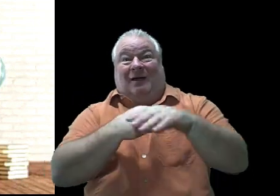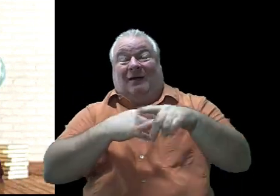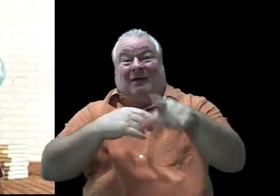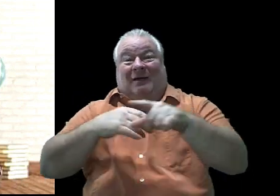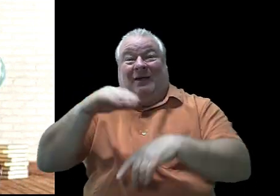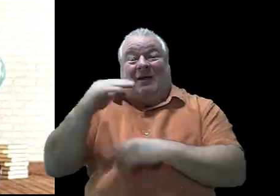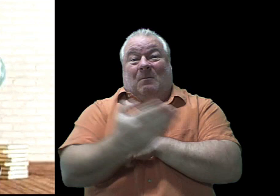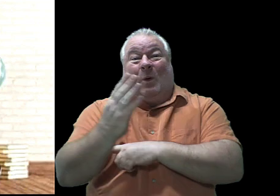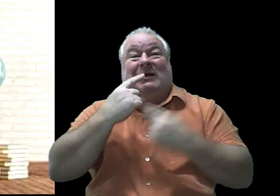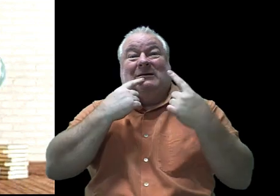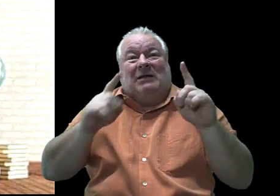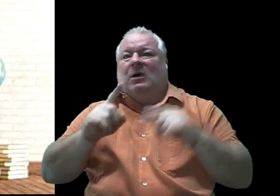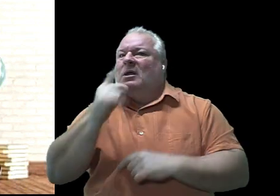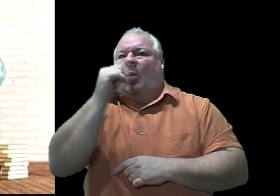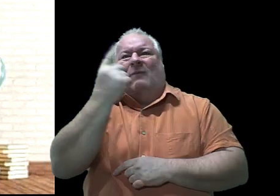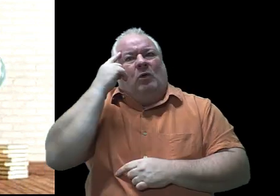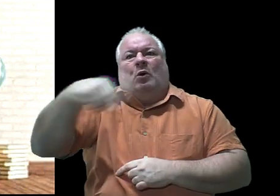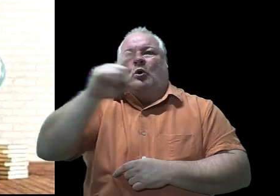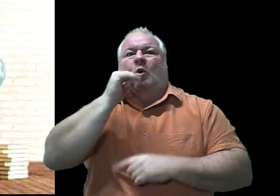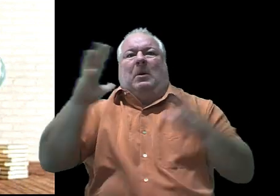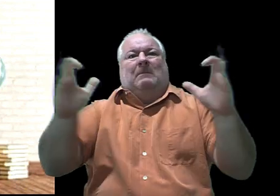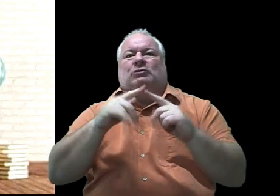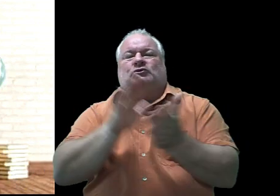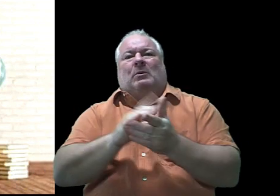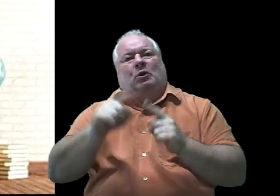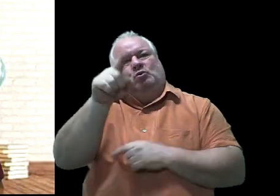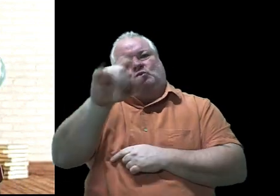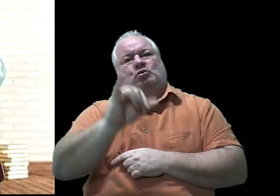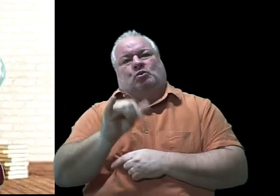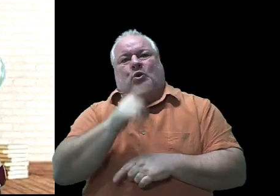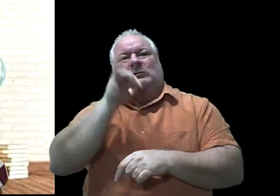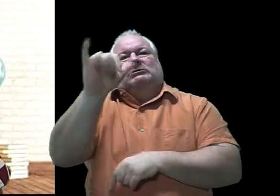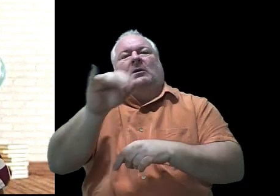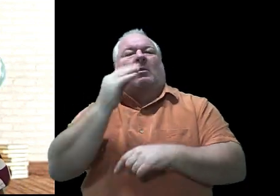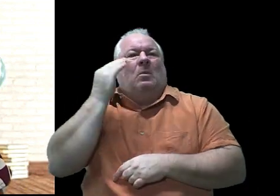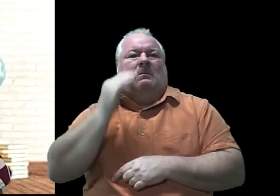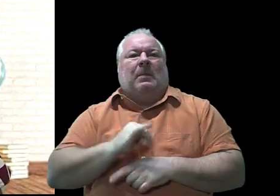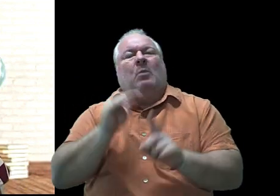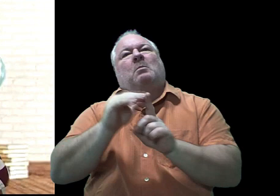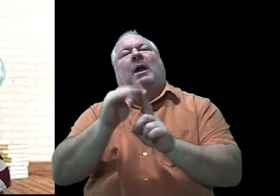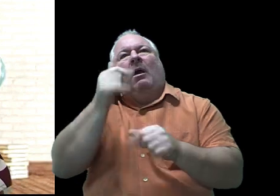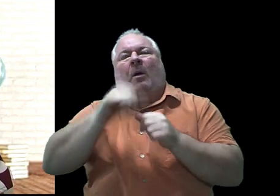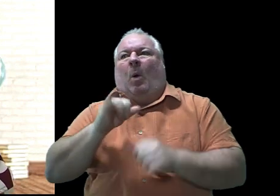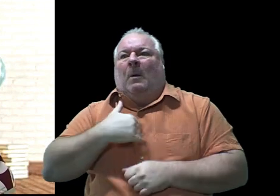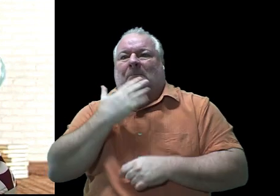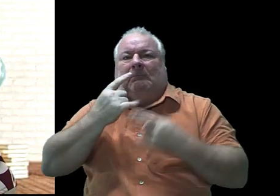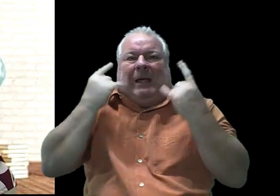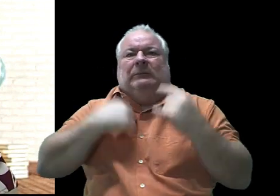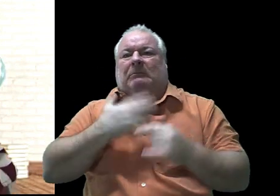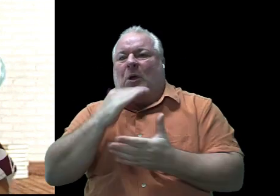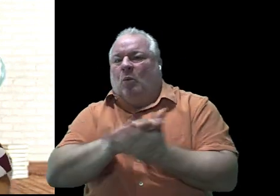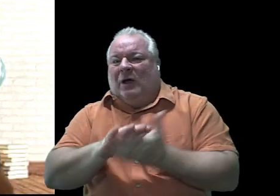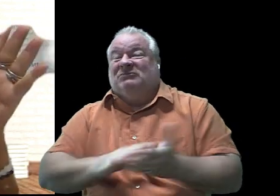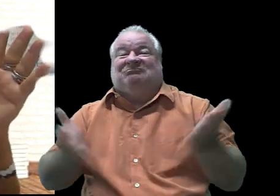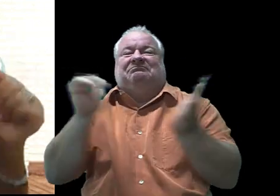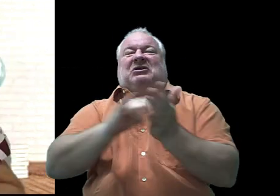are coming to Raymond Temple, it's also for you and a good reminder for you if you are staying home. All